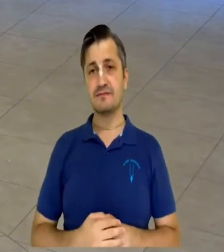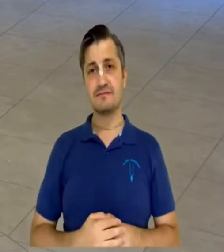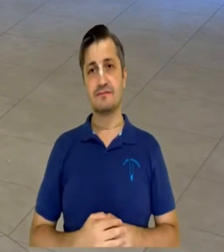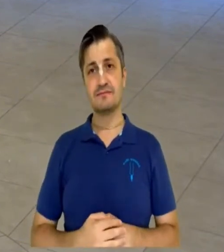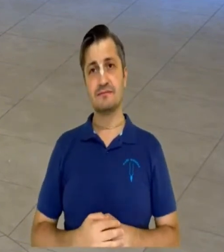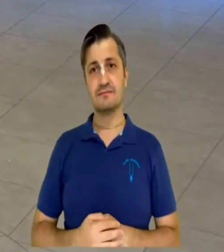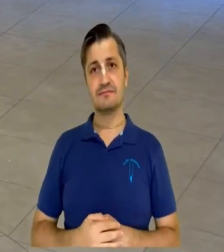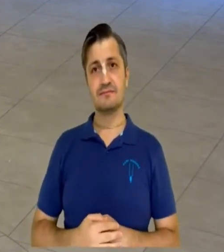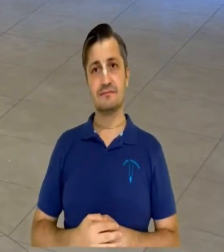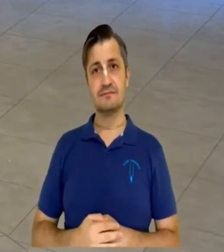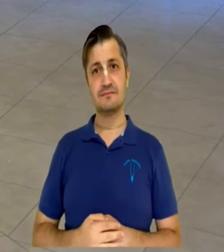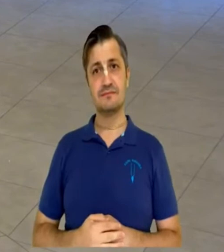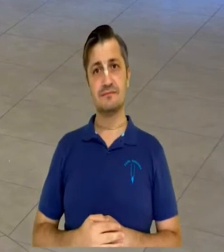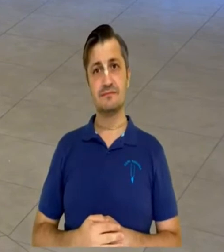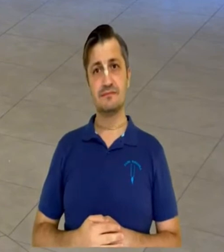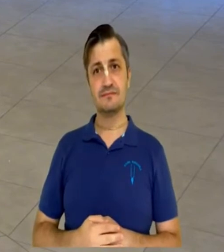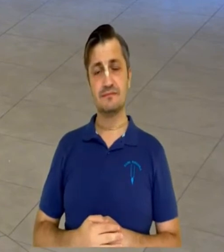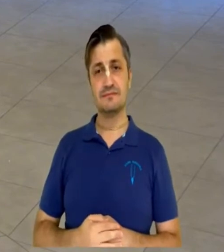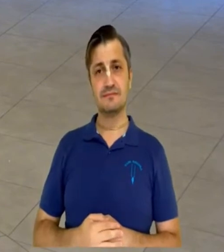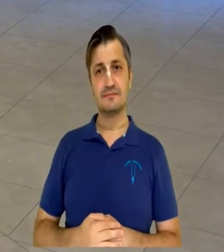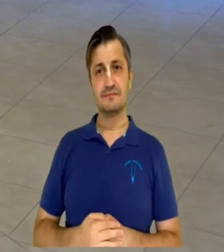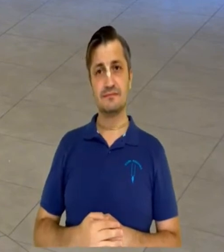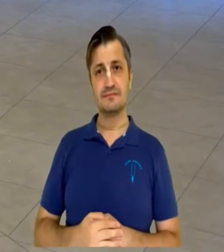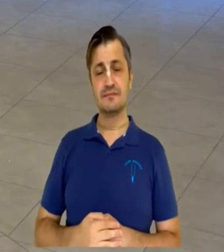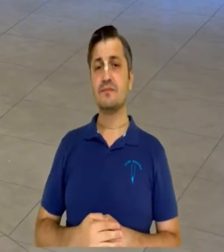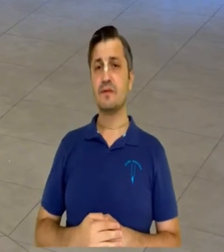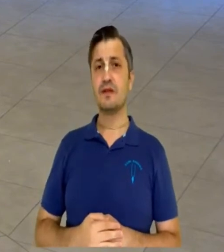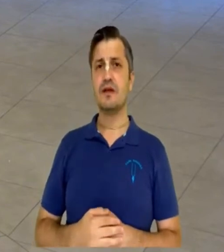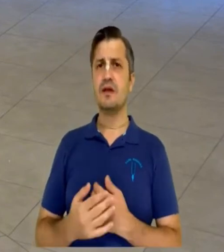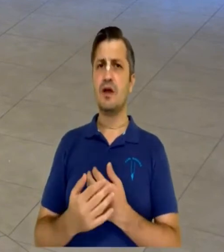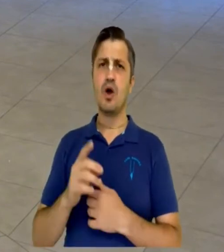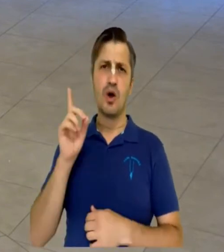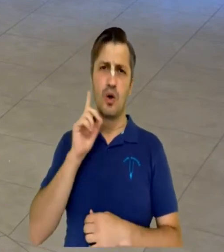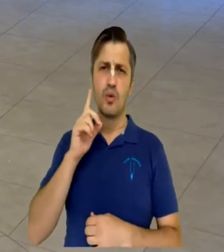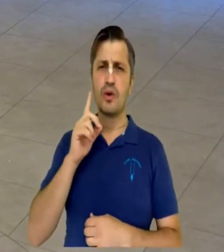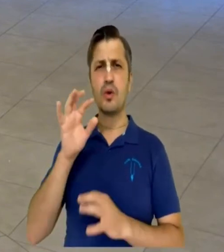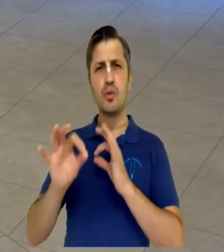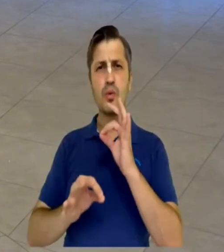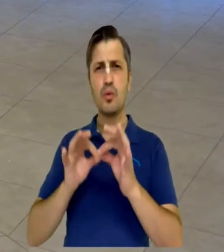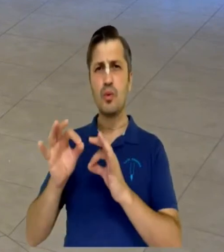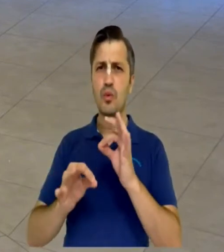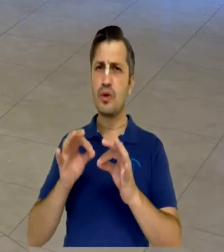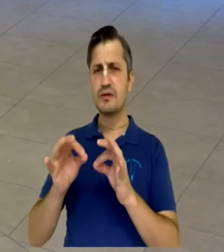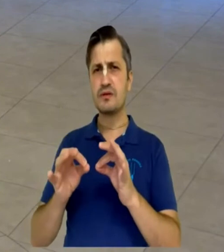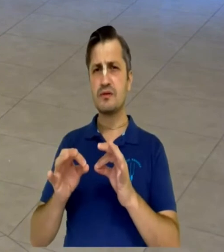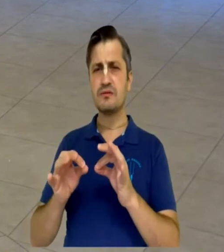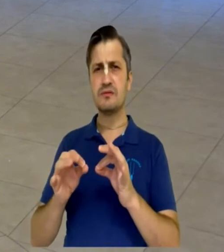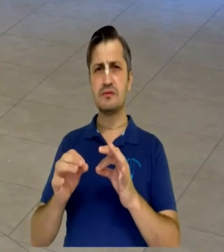Prabhupada says, there is always question of superiority and inferiority between their personalities.